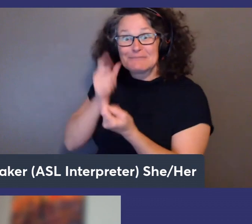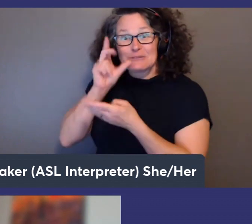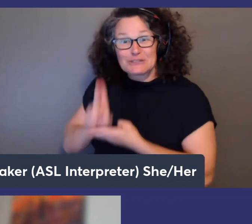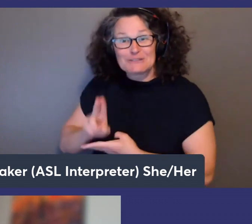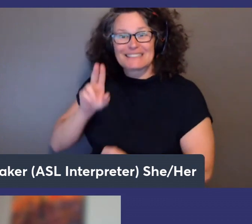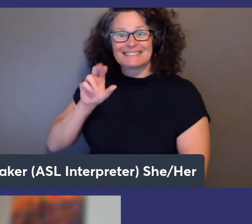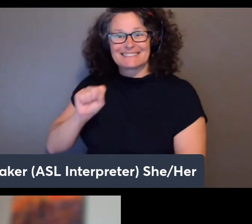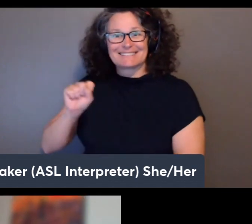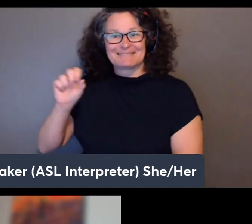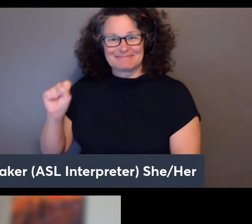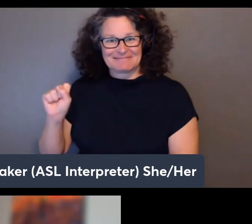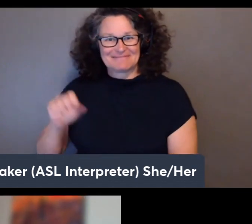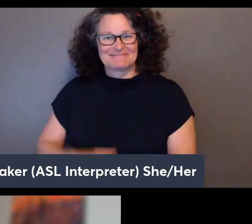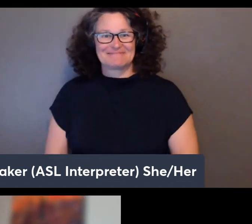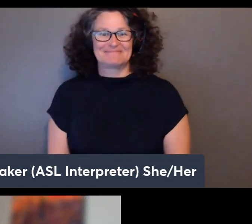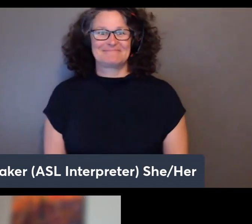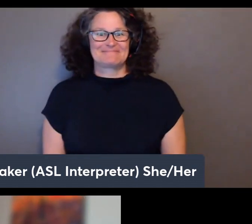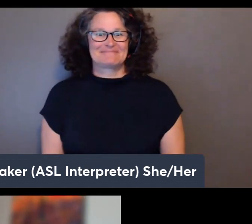on.